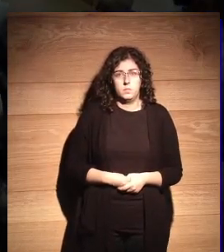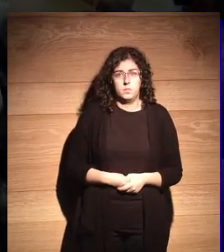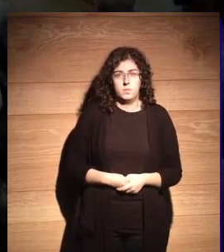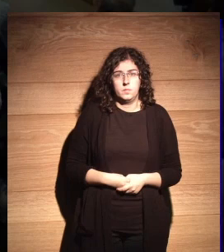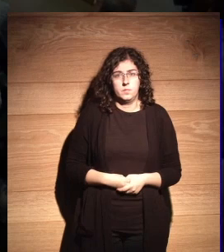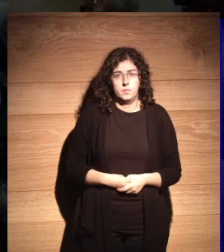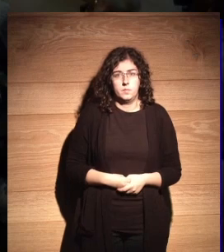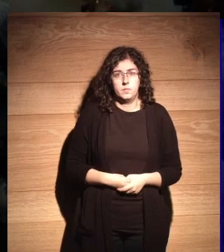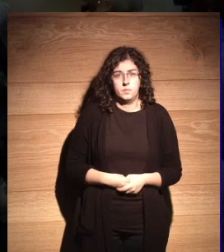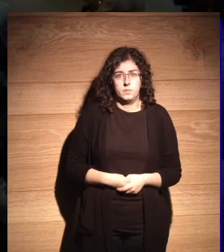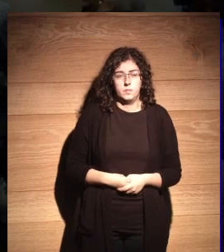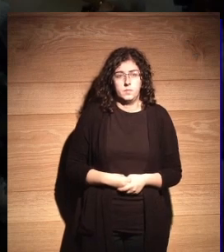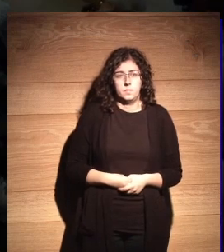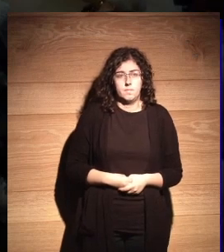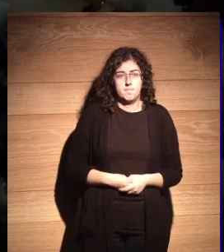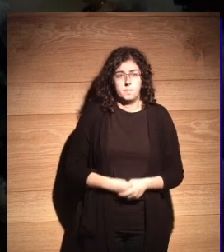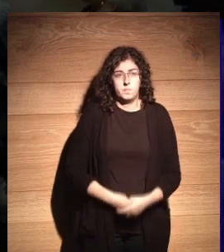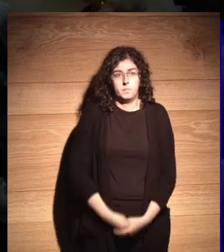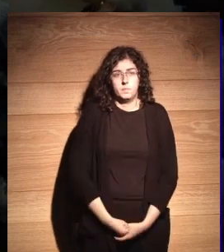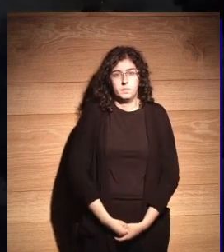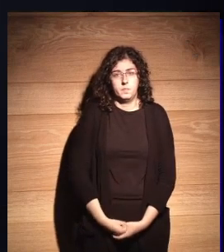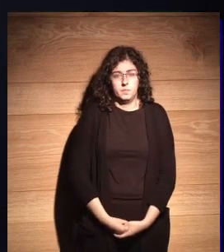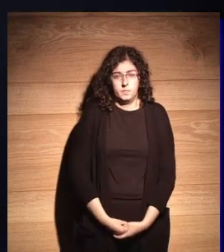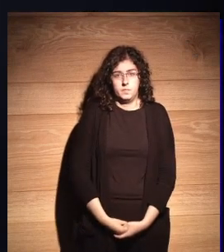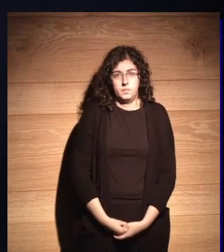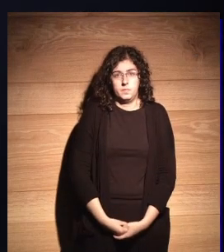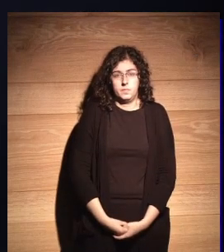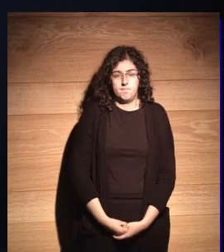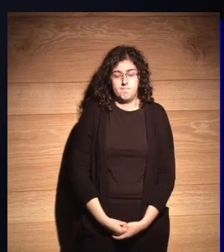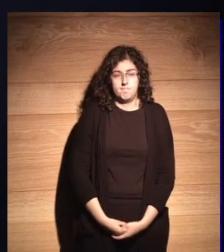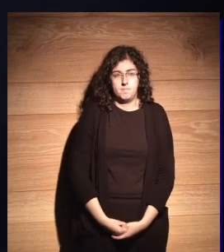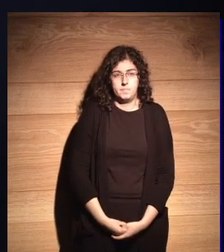allí. Y el otro país al que siempre he querido ir es a Irán.